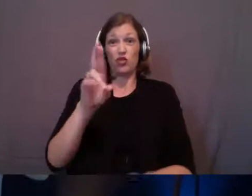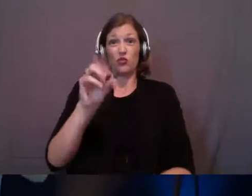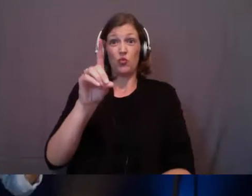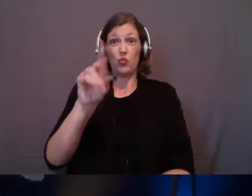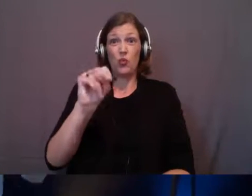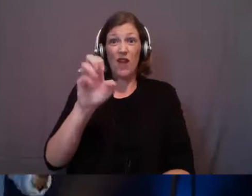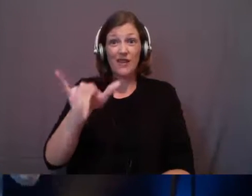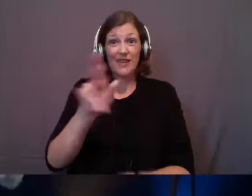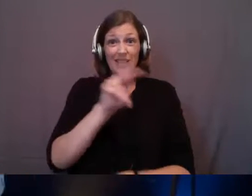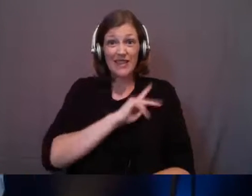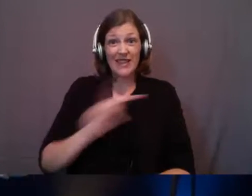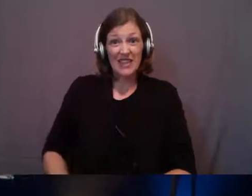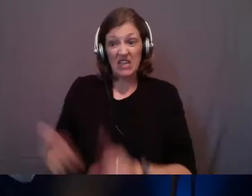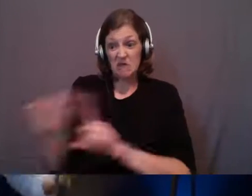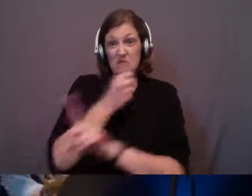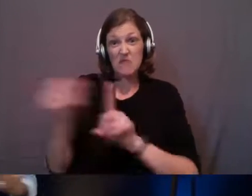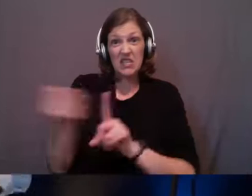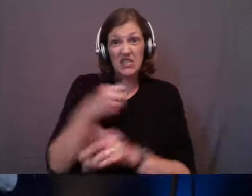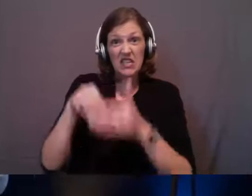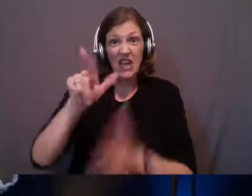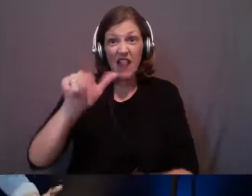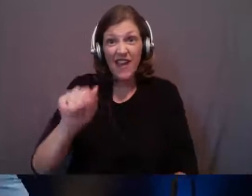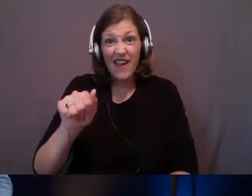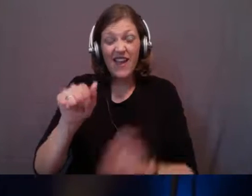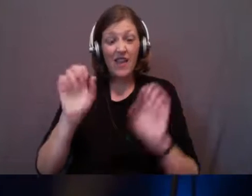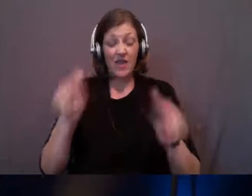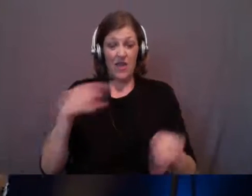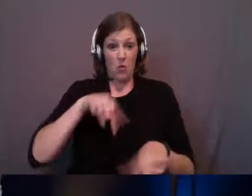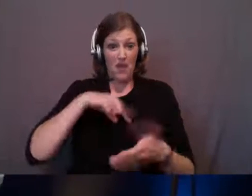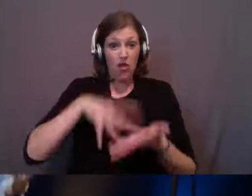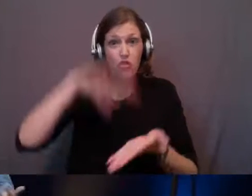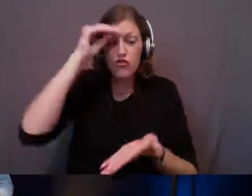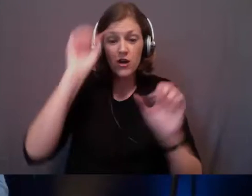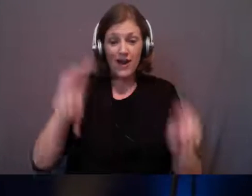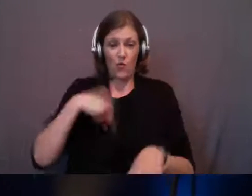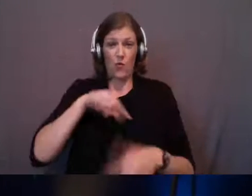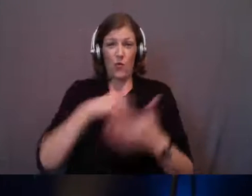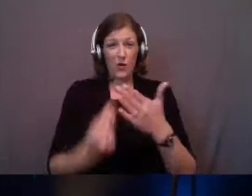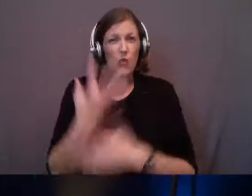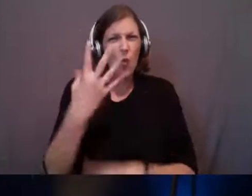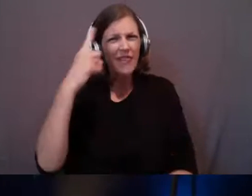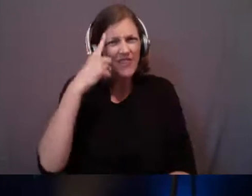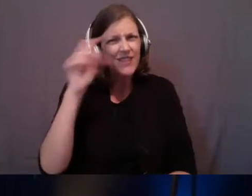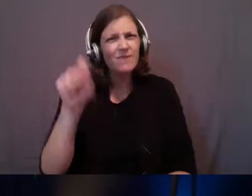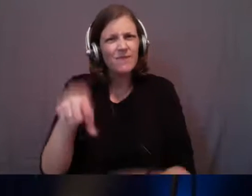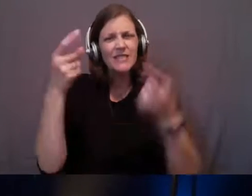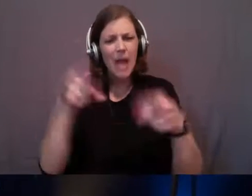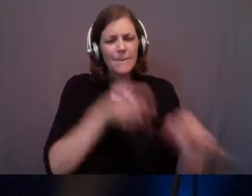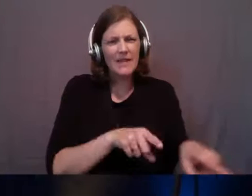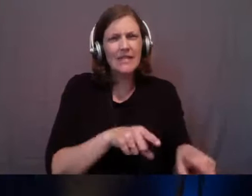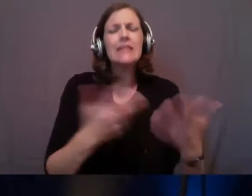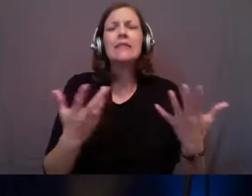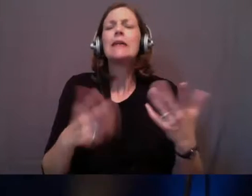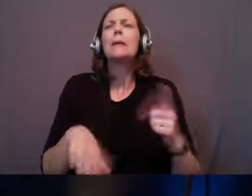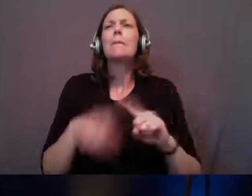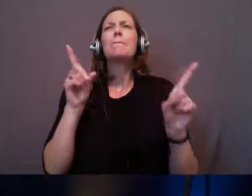Do we have to repeat the same patterns? Can we learn? Can we grow? And I think we are in some capacities. But I wonder,